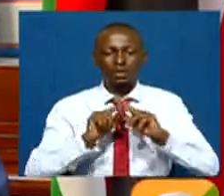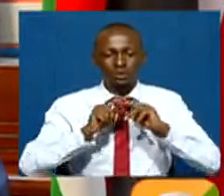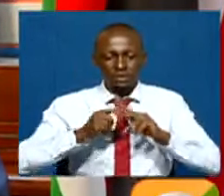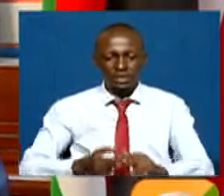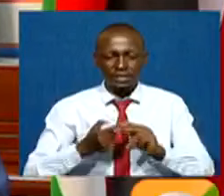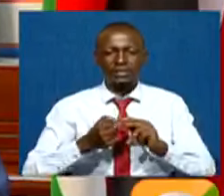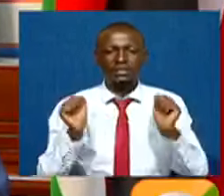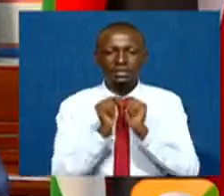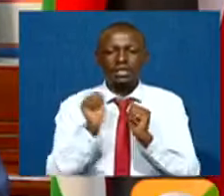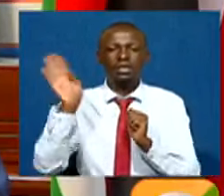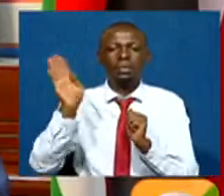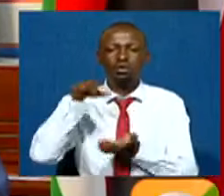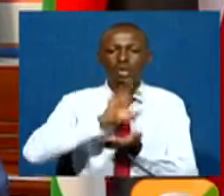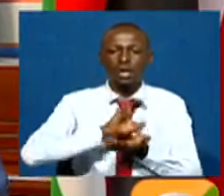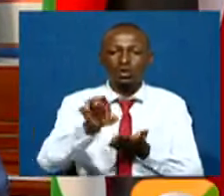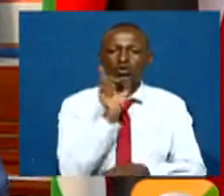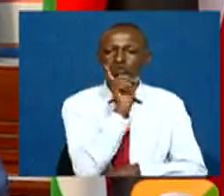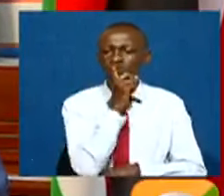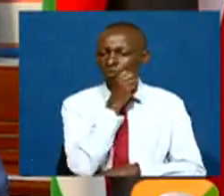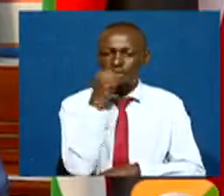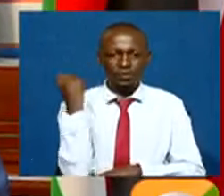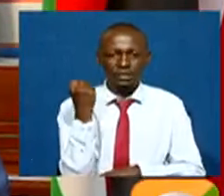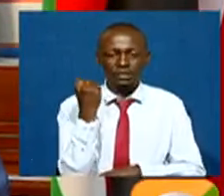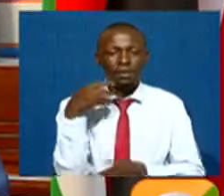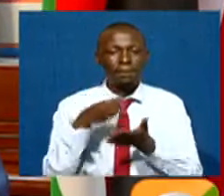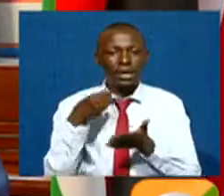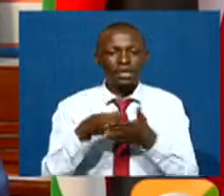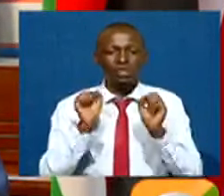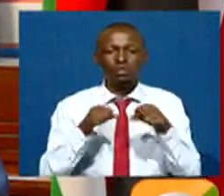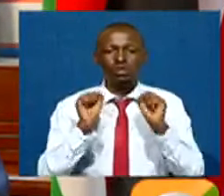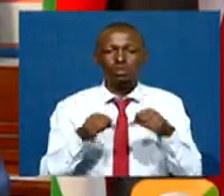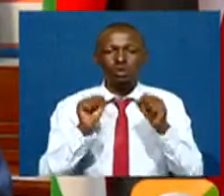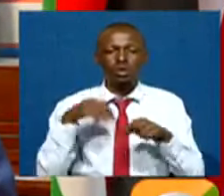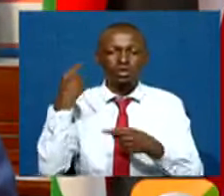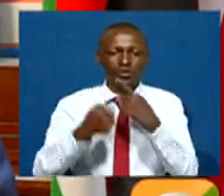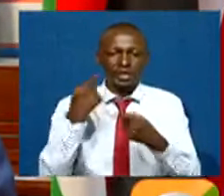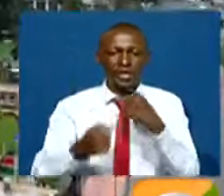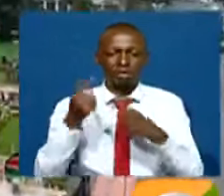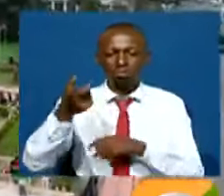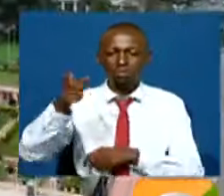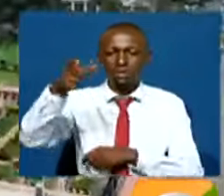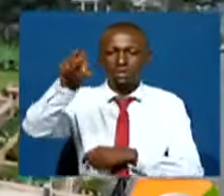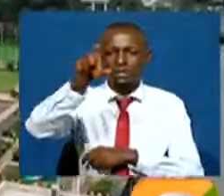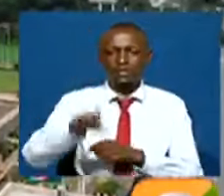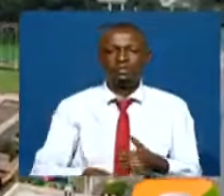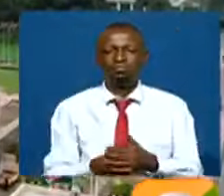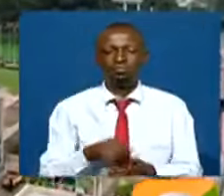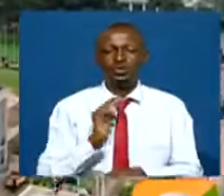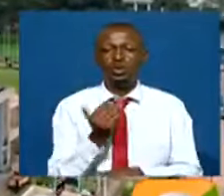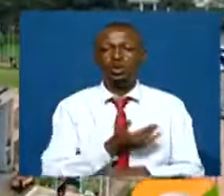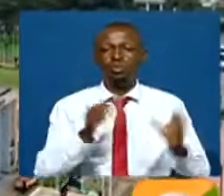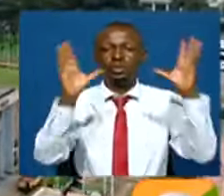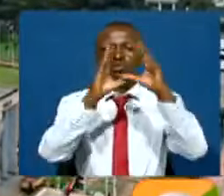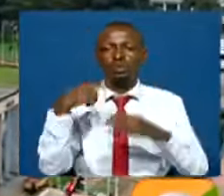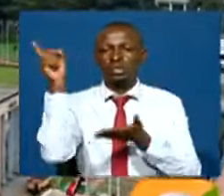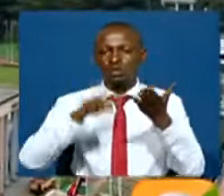an allocation of 10 billion. Definitely, that figure will be enhanced every year as we progress. The budget committee says it